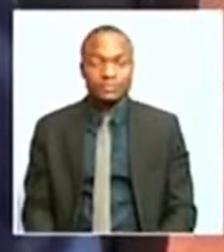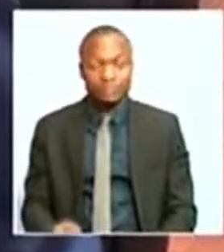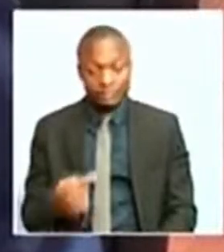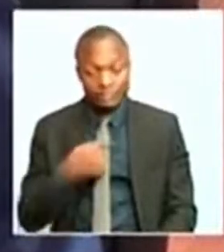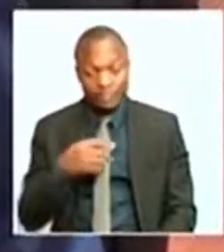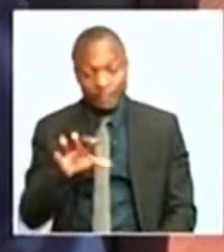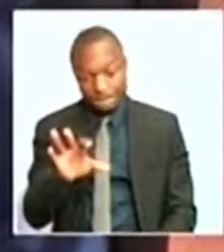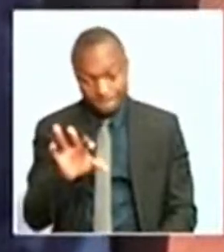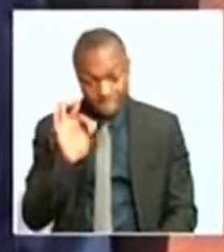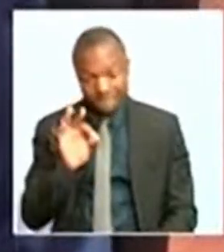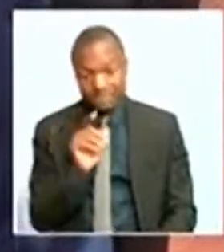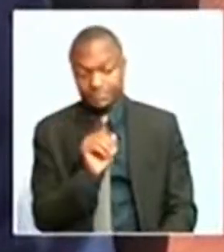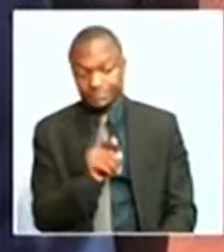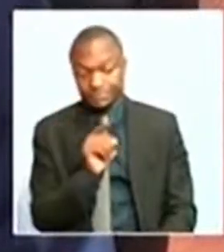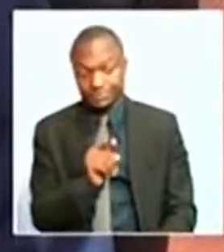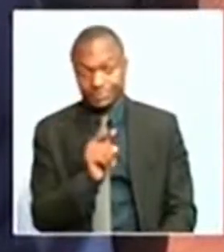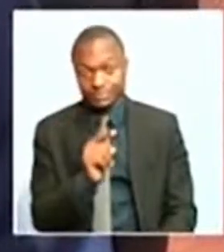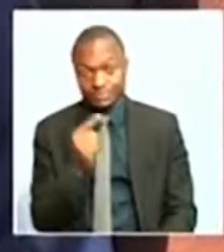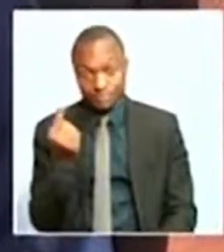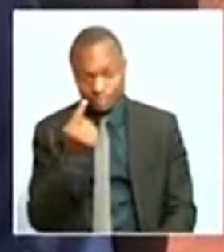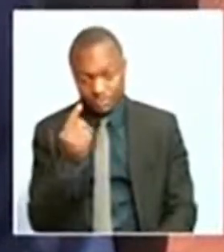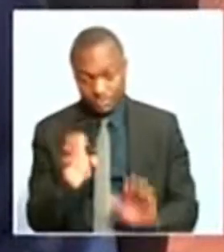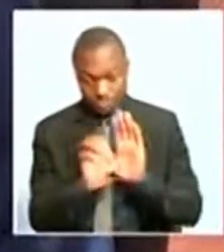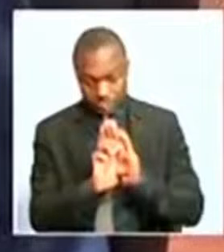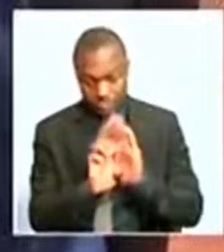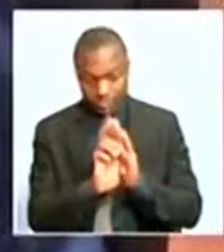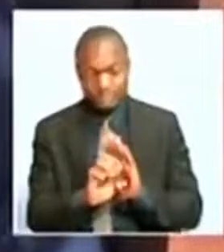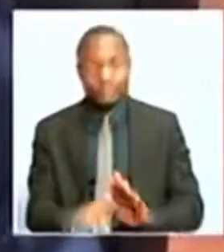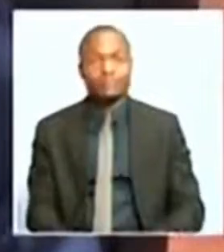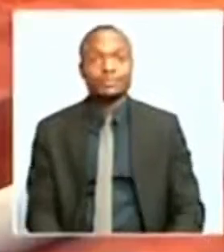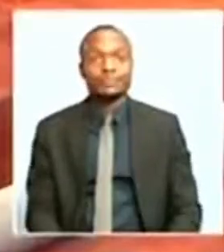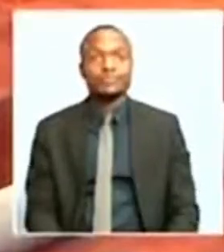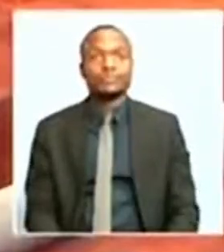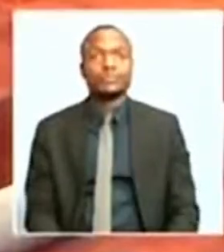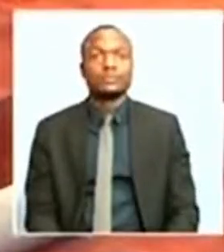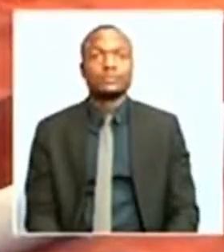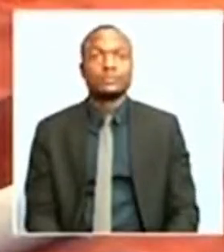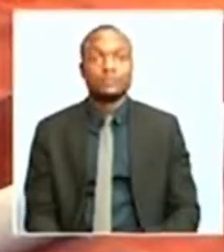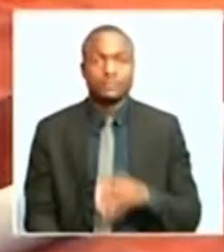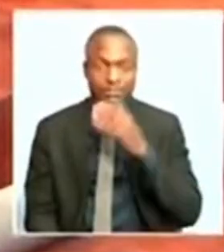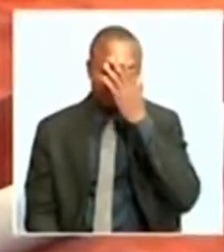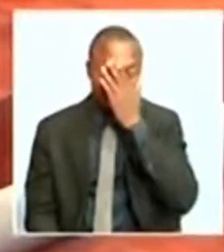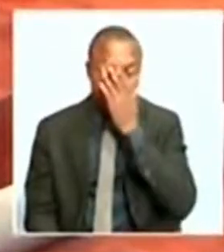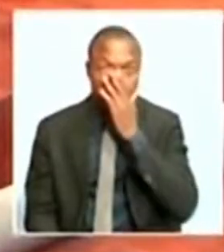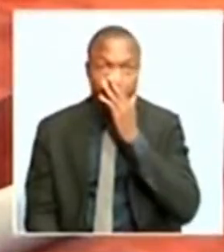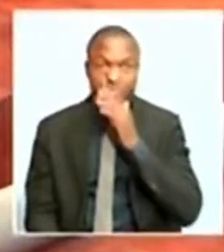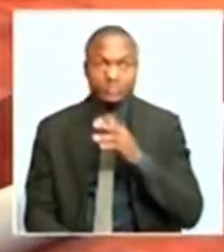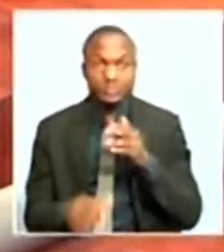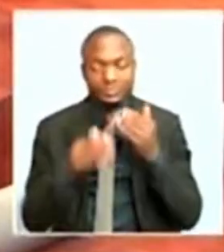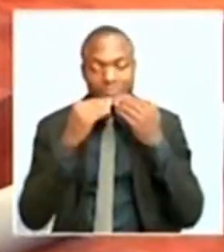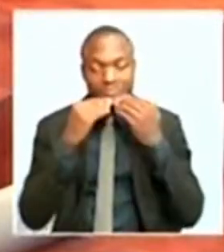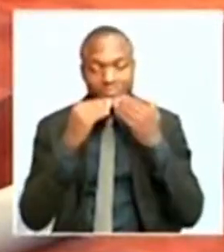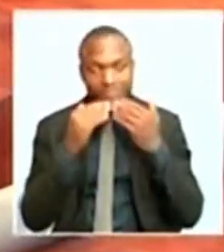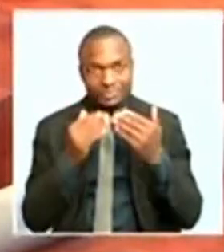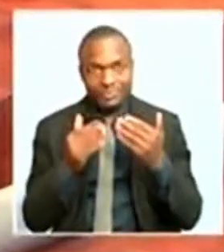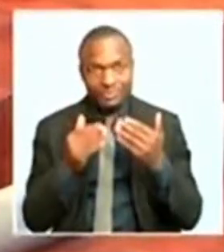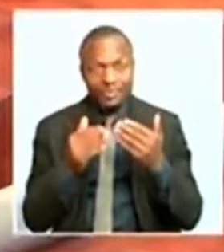picked out that one just as an example. Okay. Okay, thank you. I